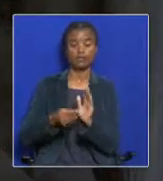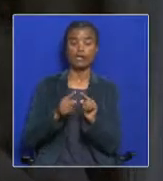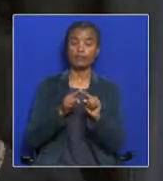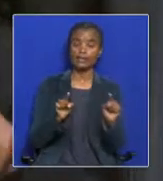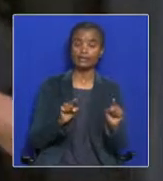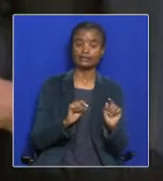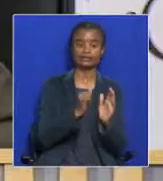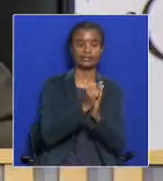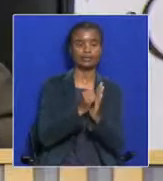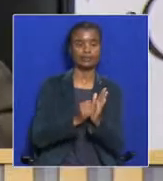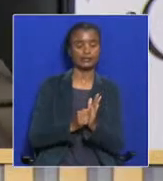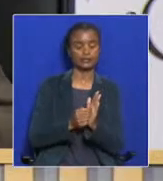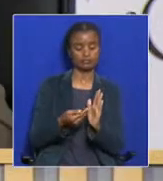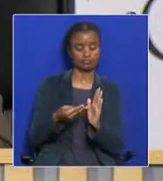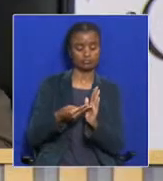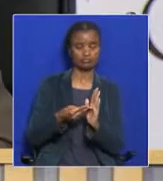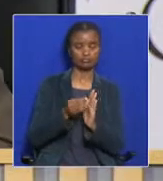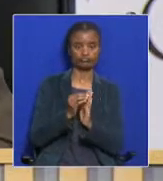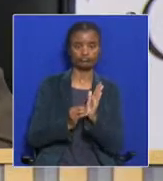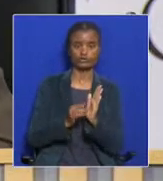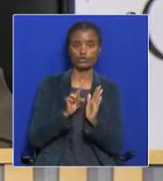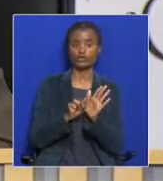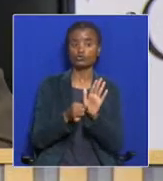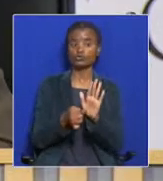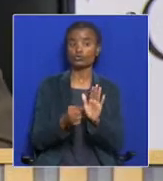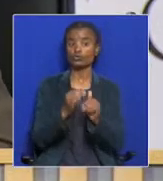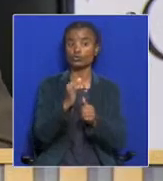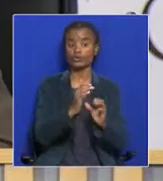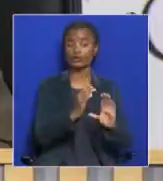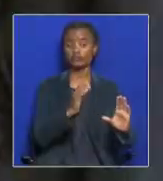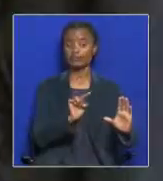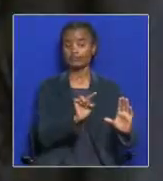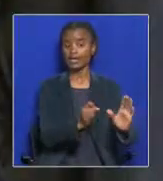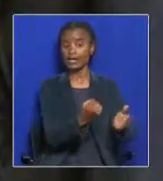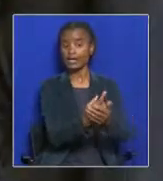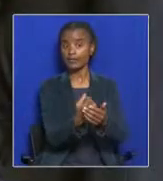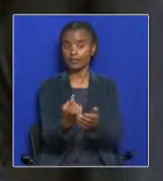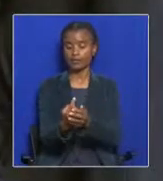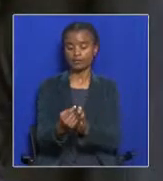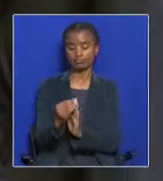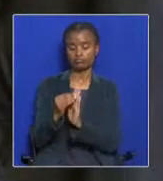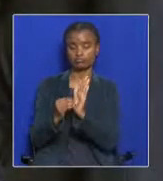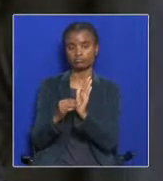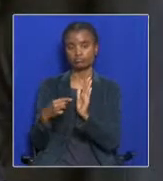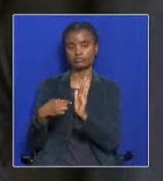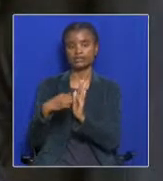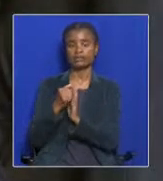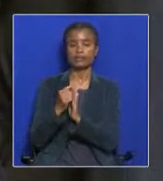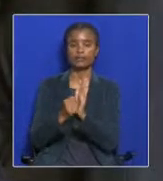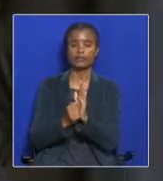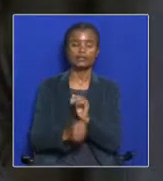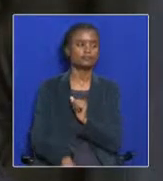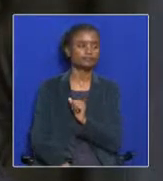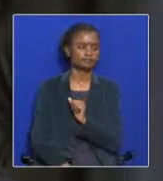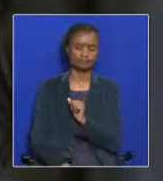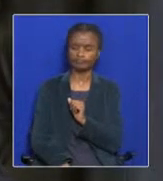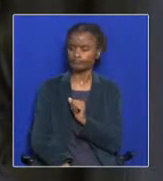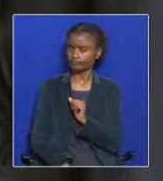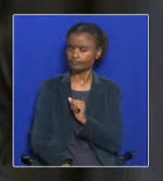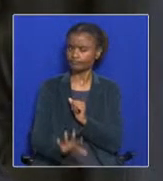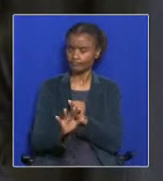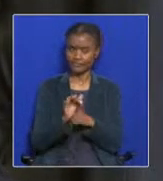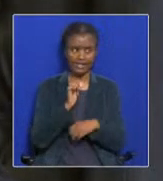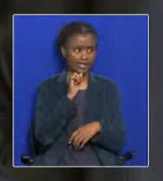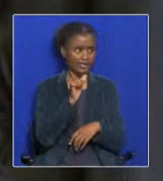show what happened to that container. That answer cannot be complete or correct, because there is a